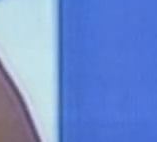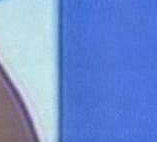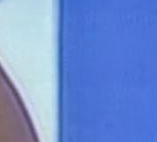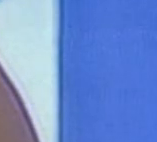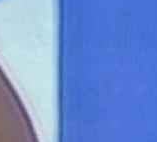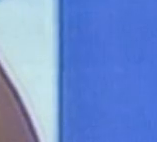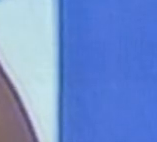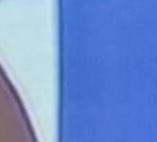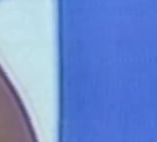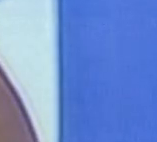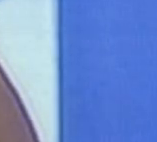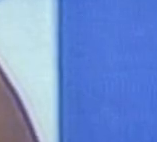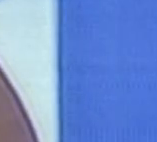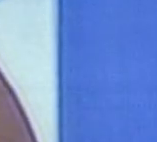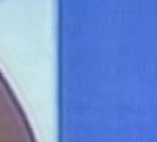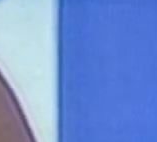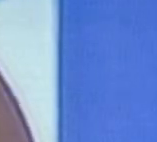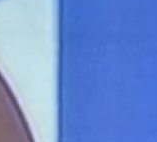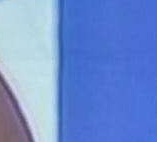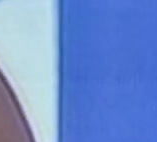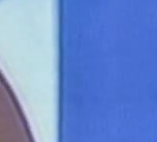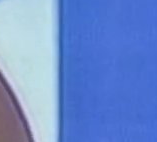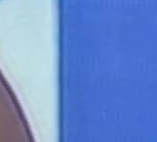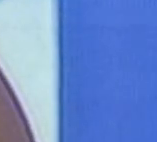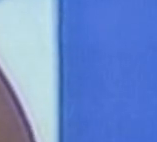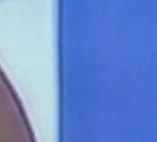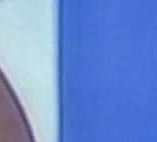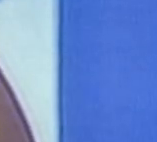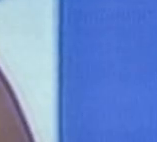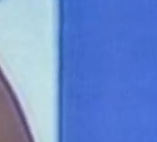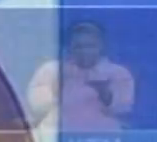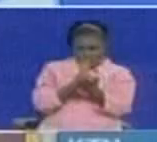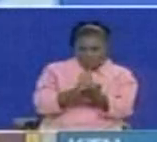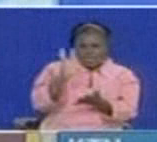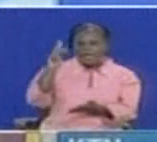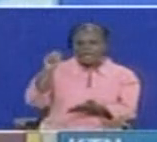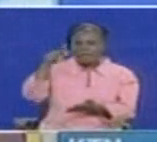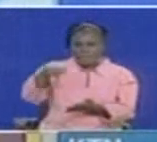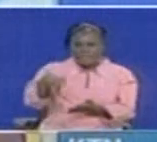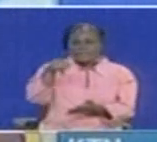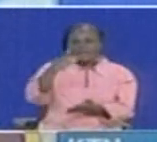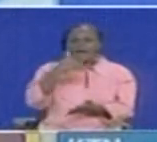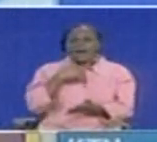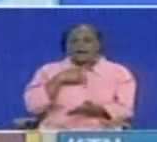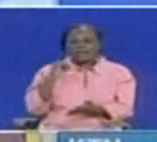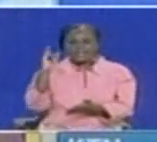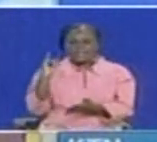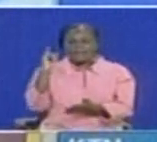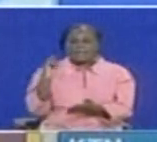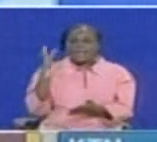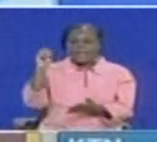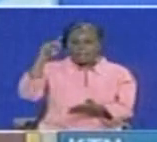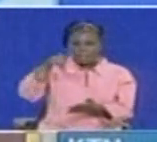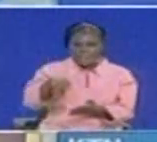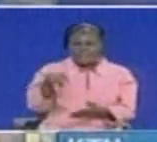of MPs are plotting to have Cabinet Secretary Anwai Guru sacked. MPs behind the motion filed by Igembe South MP